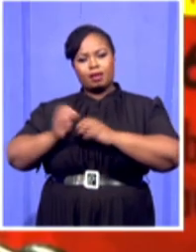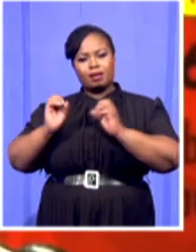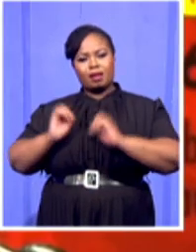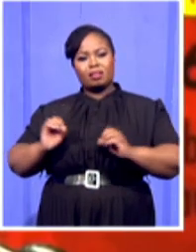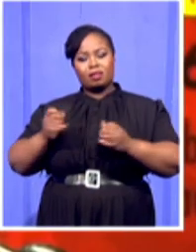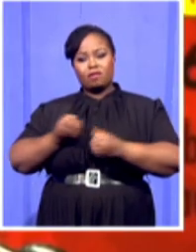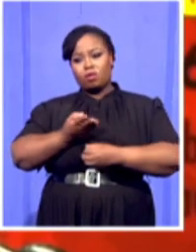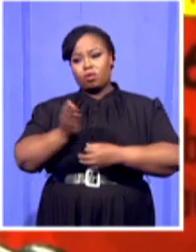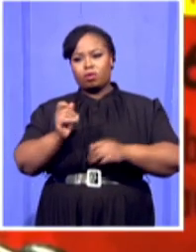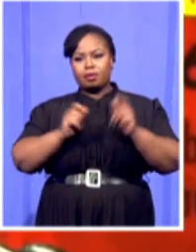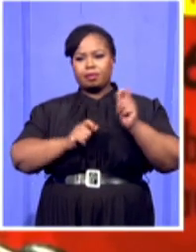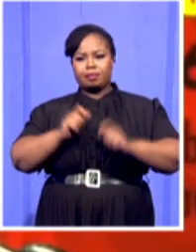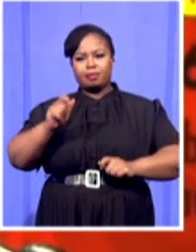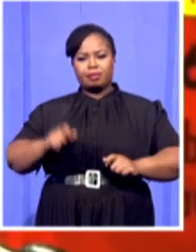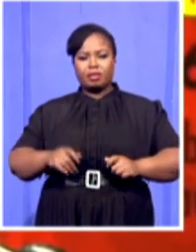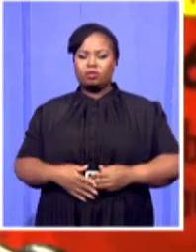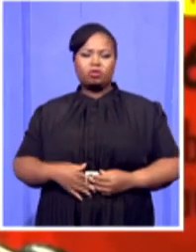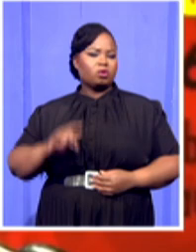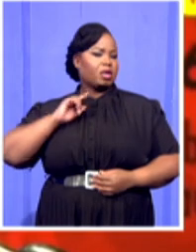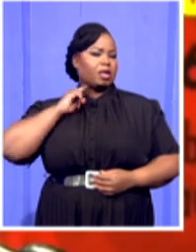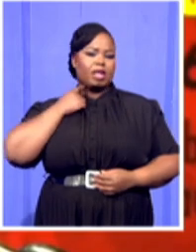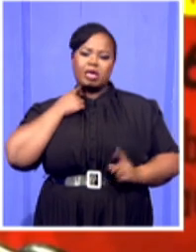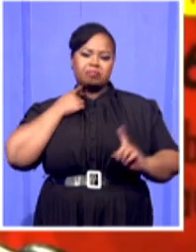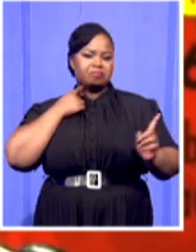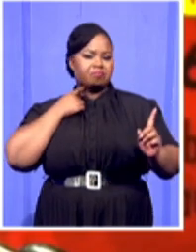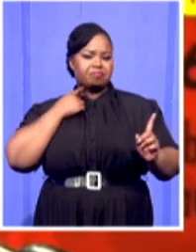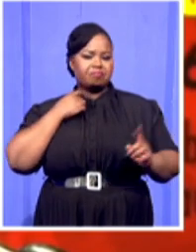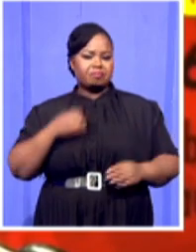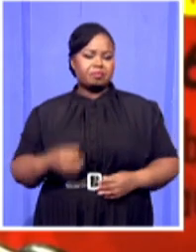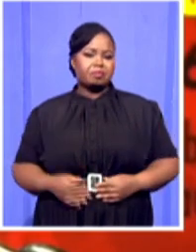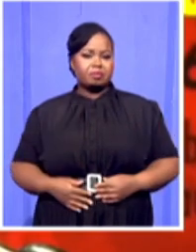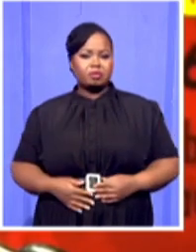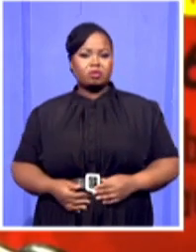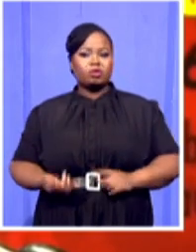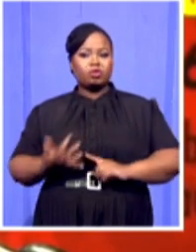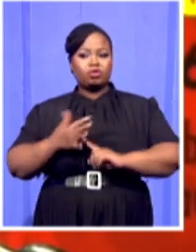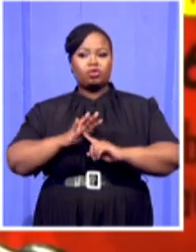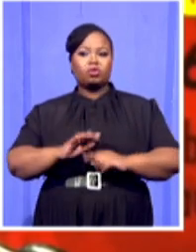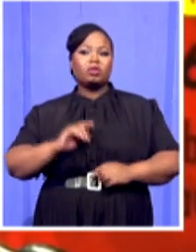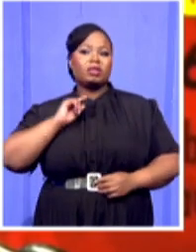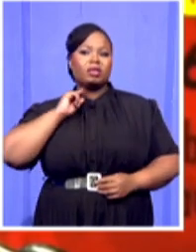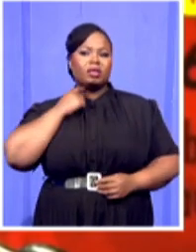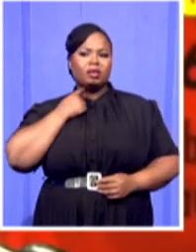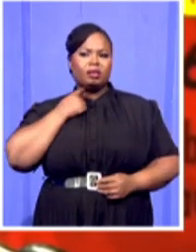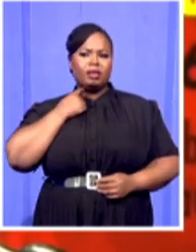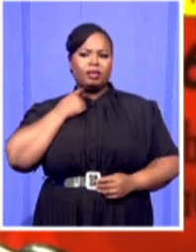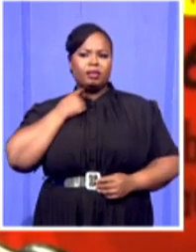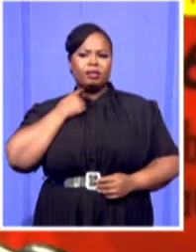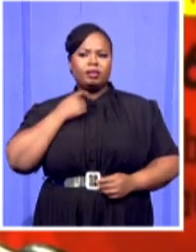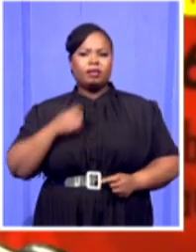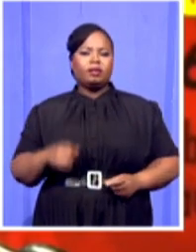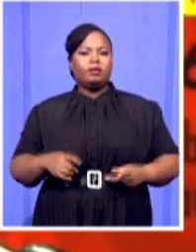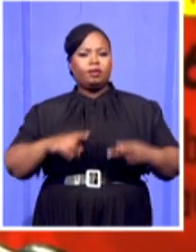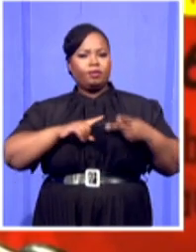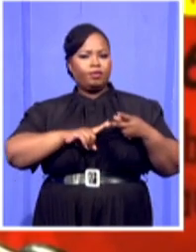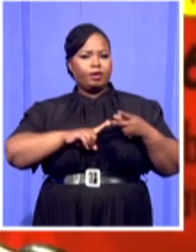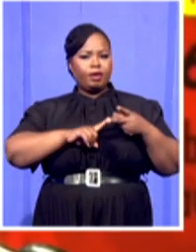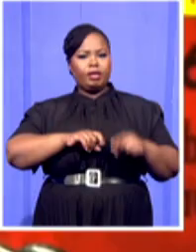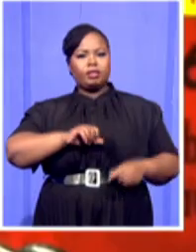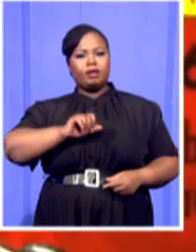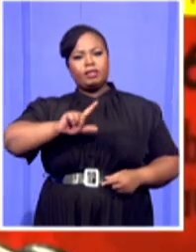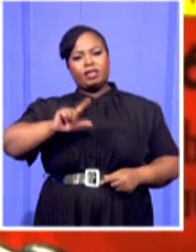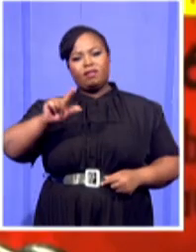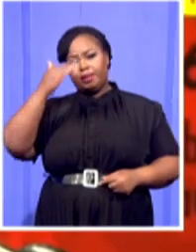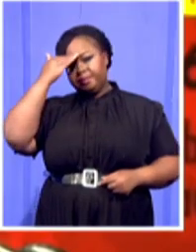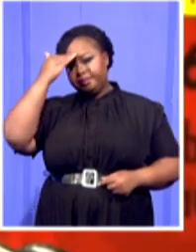people. Tell no lies. Expose lies wherever they are told. Mask no